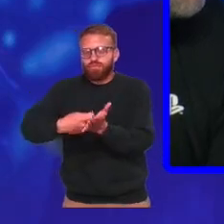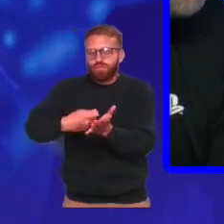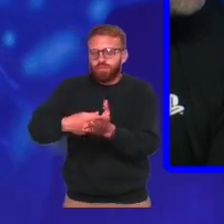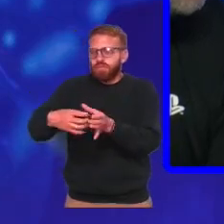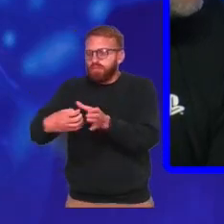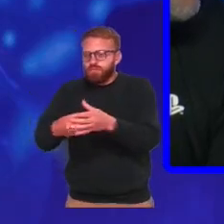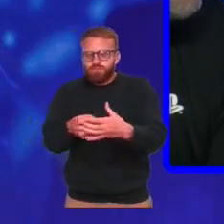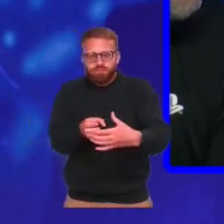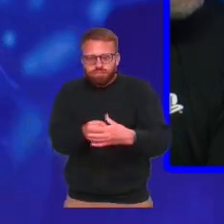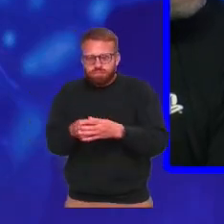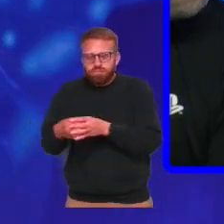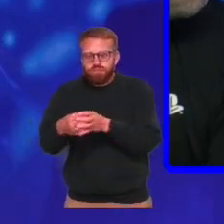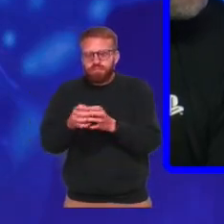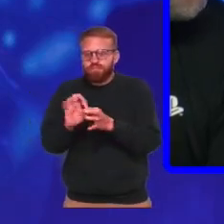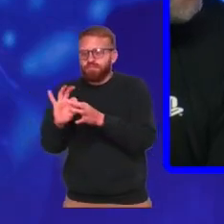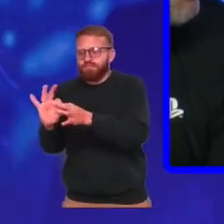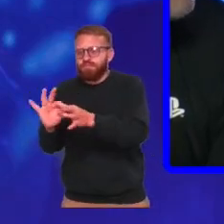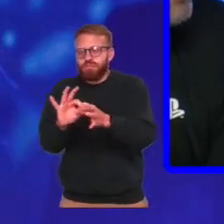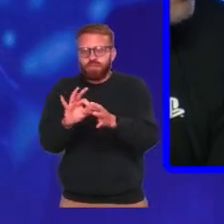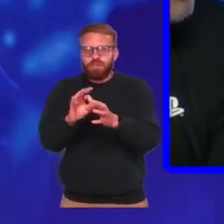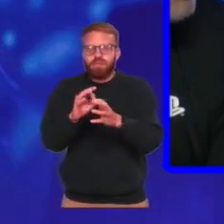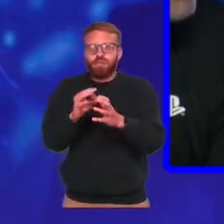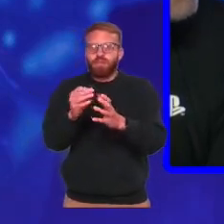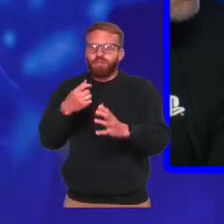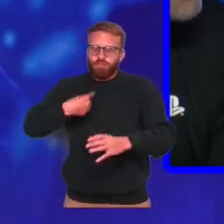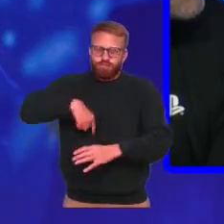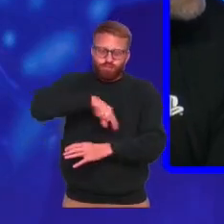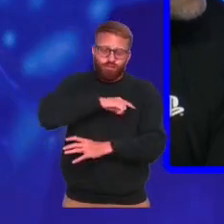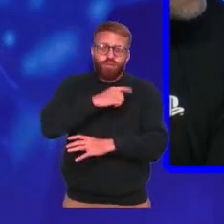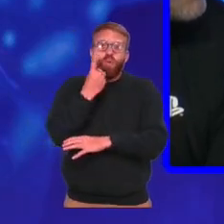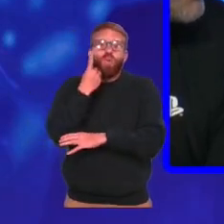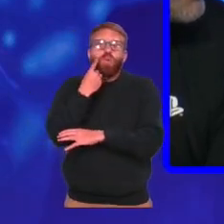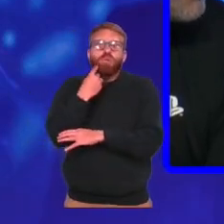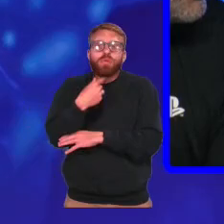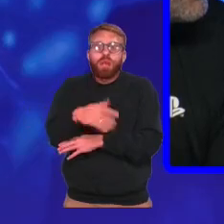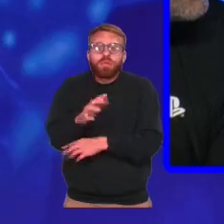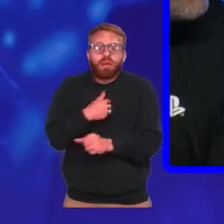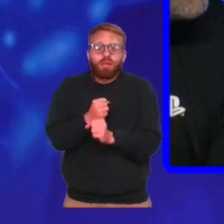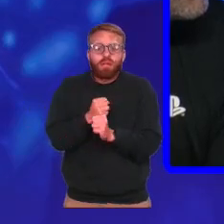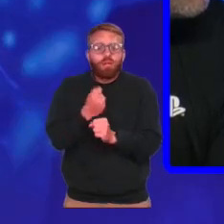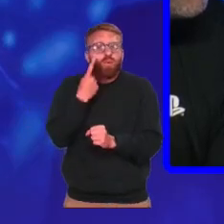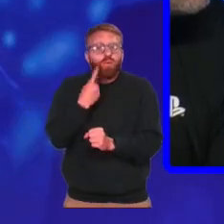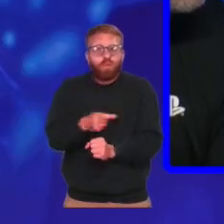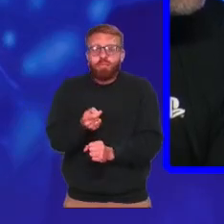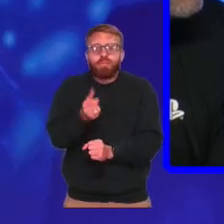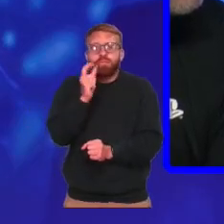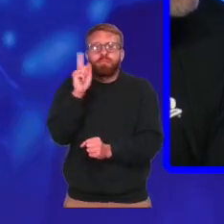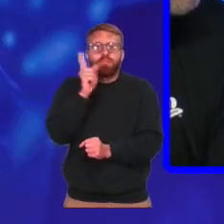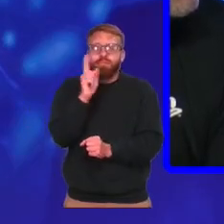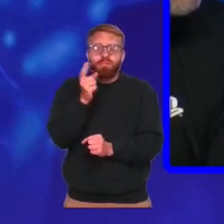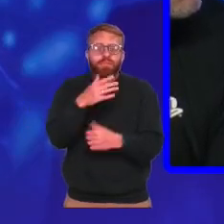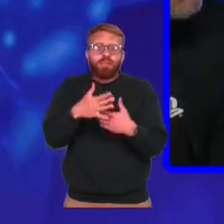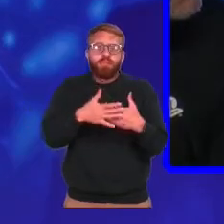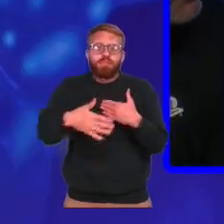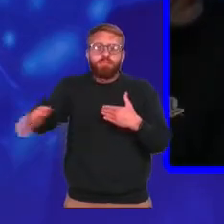we're not just there for the day, we're there for a long time to work with people and help them grow their business too.